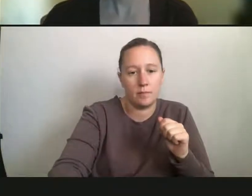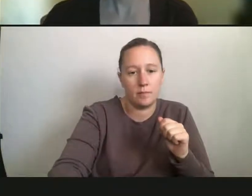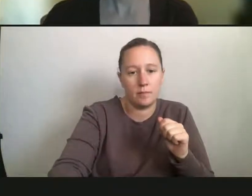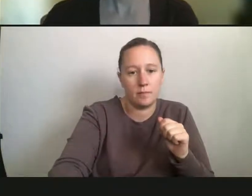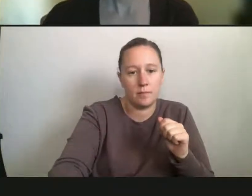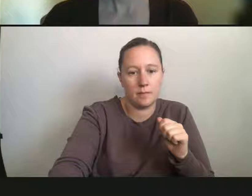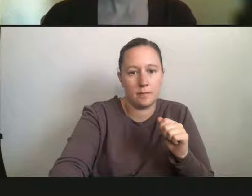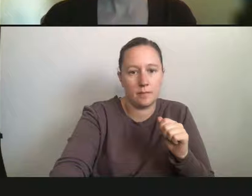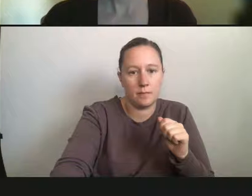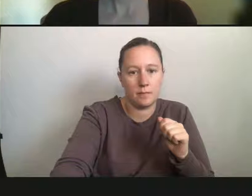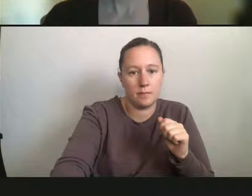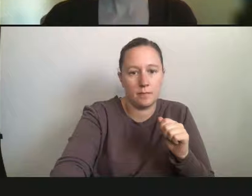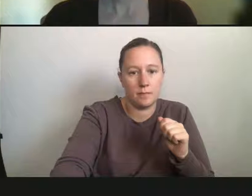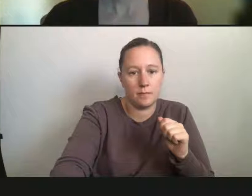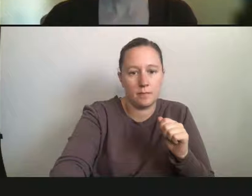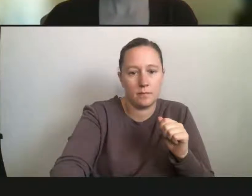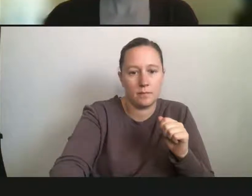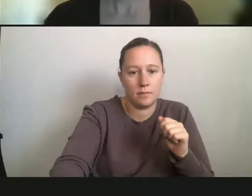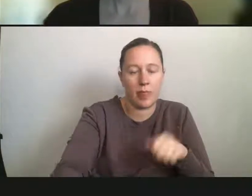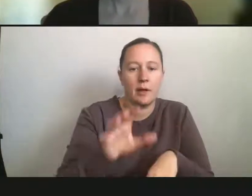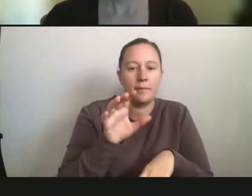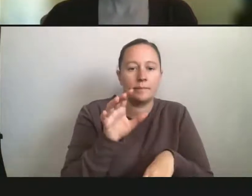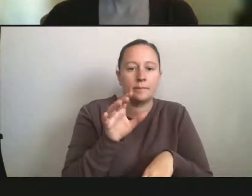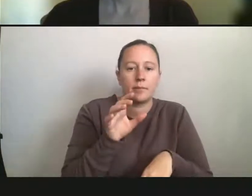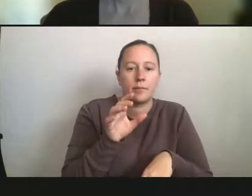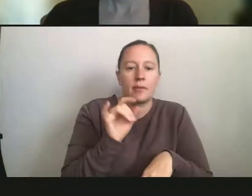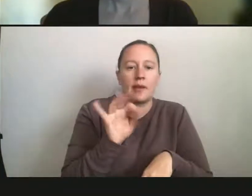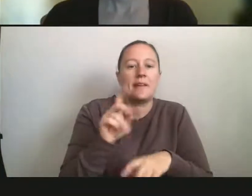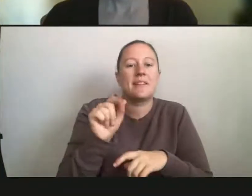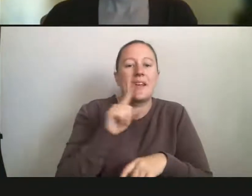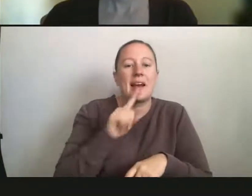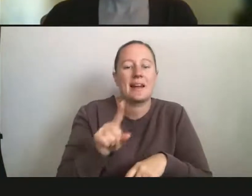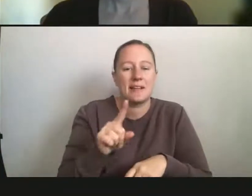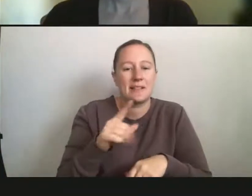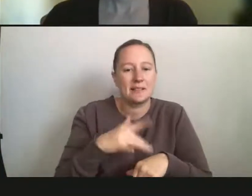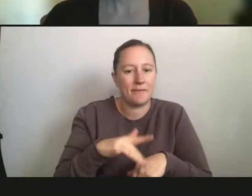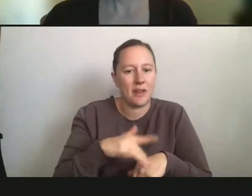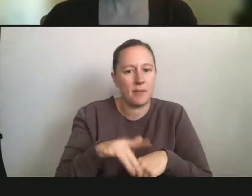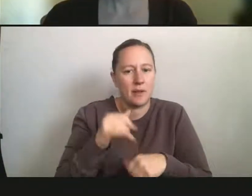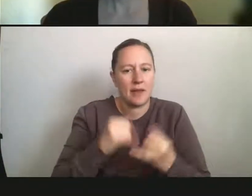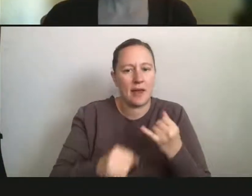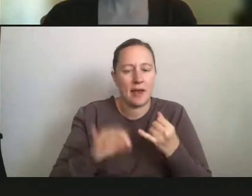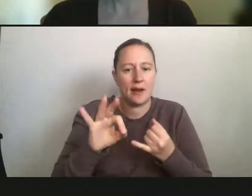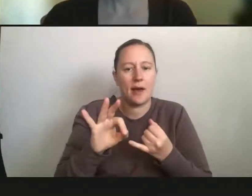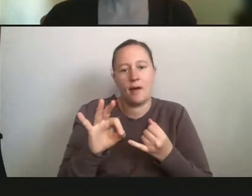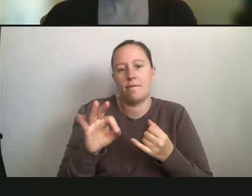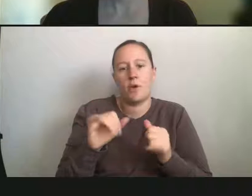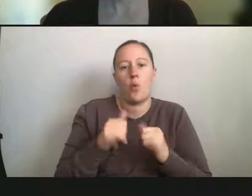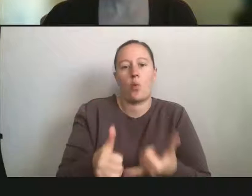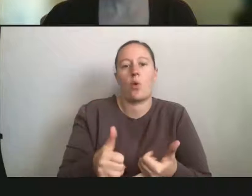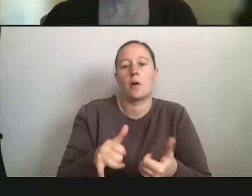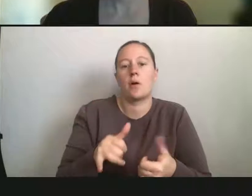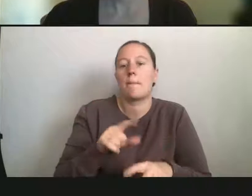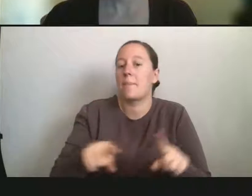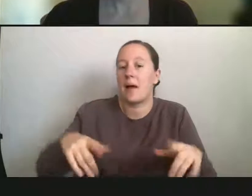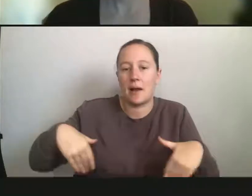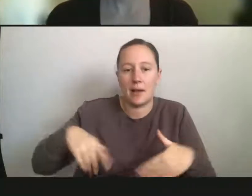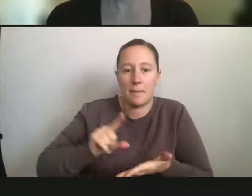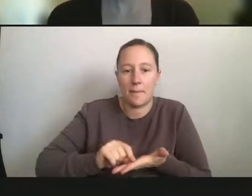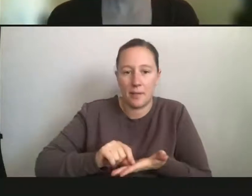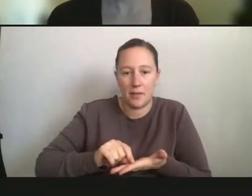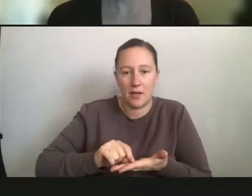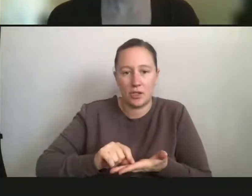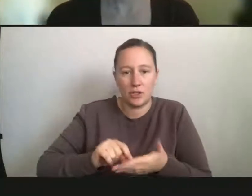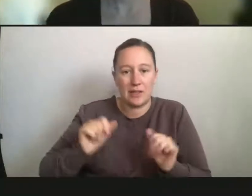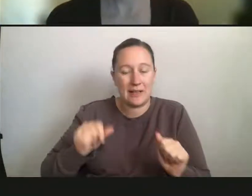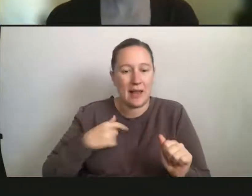So that's a great question. And we haven't offered guidance on this specific point yet. I think the policy is pretty